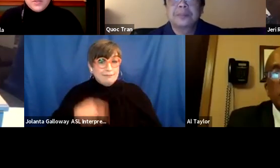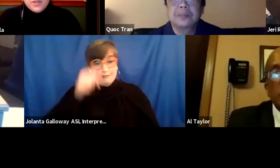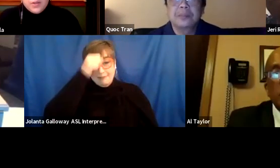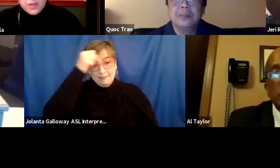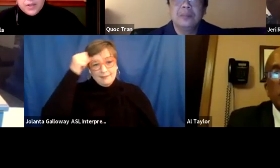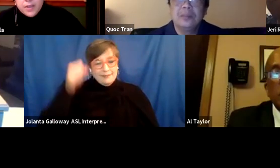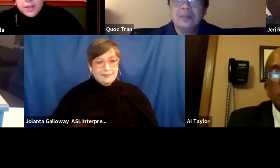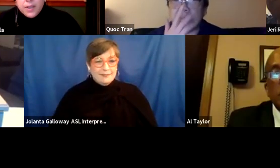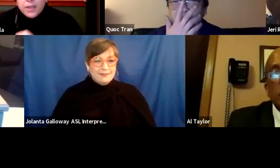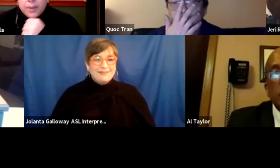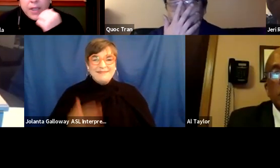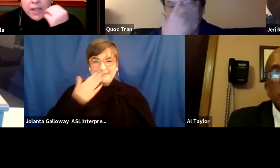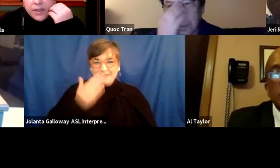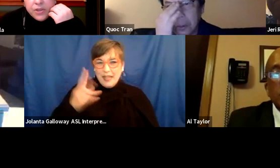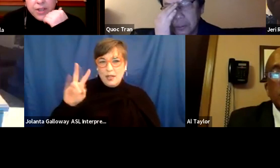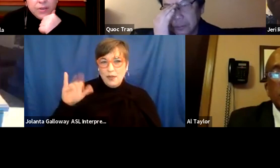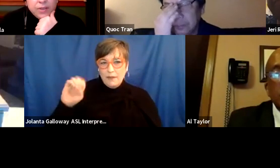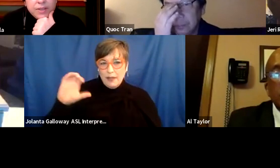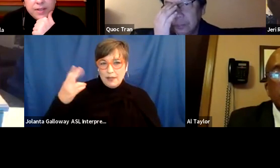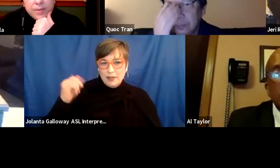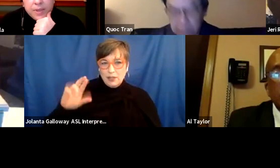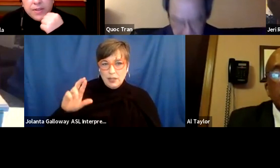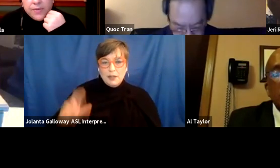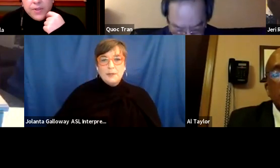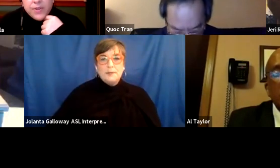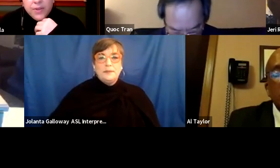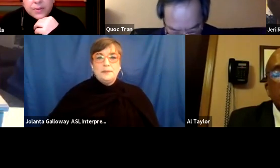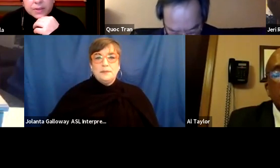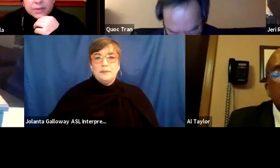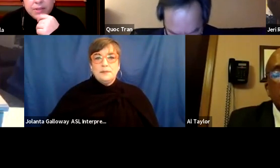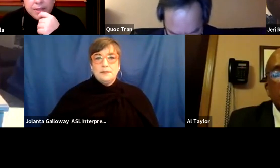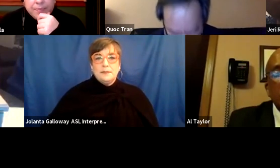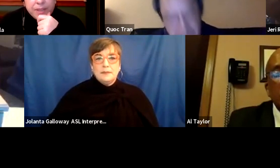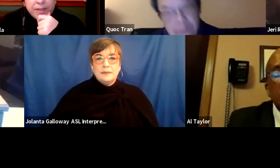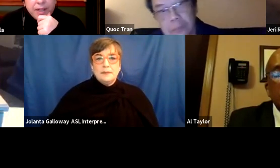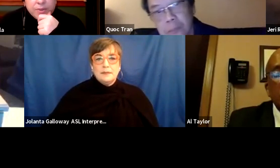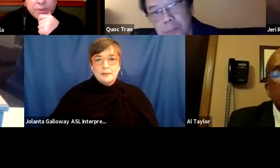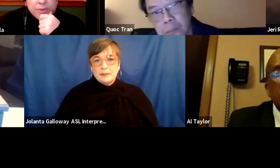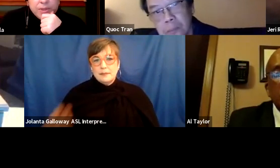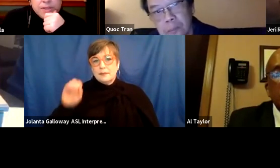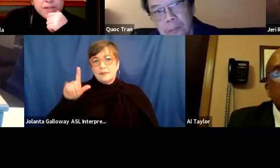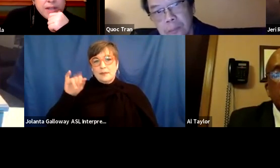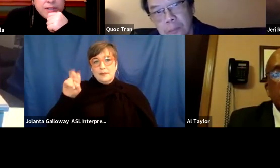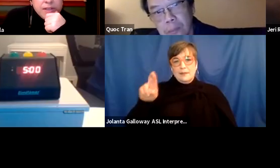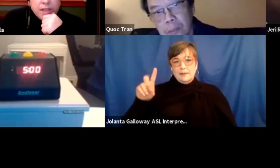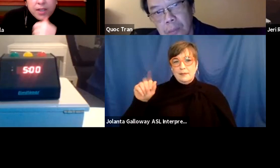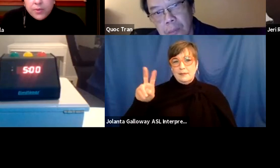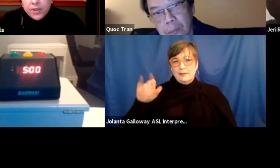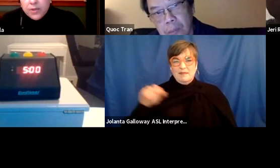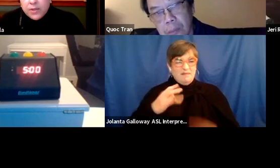Thank you, Vice Chair O'Neill. I share the sentiments of concern around the high school students